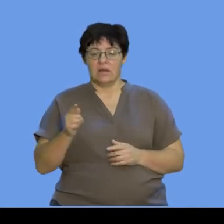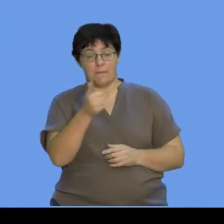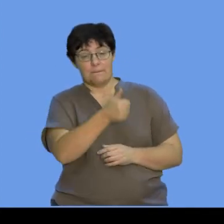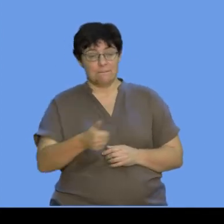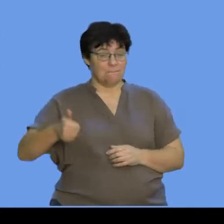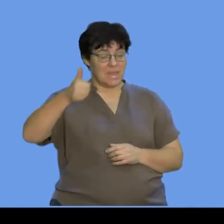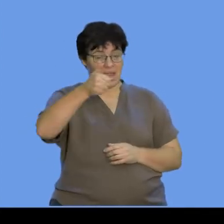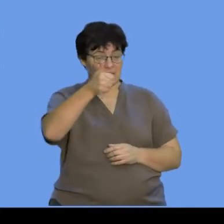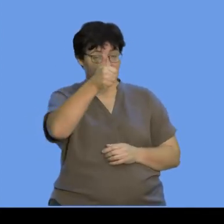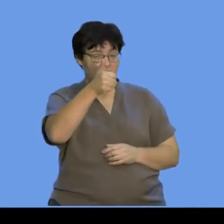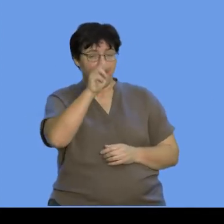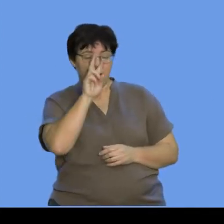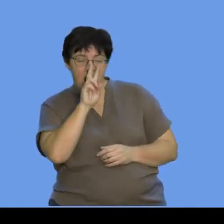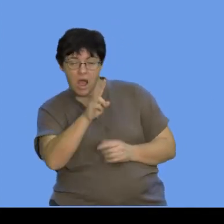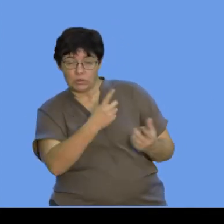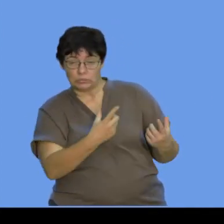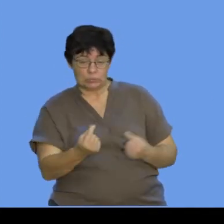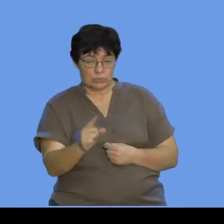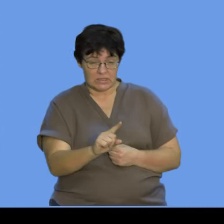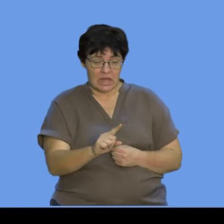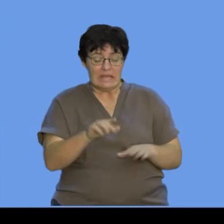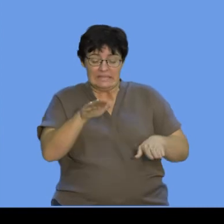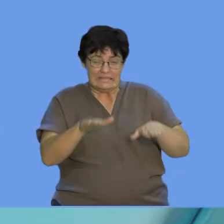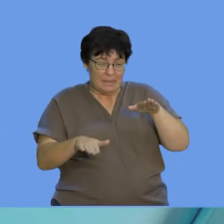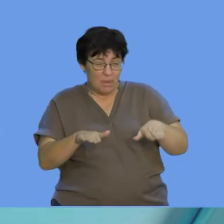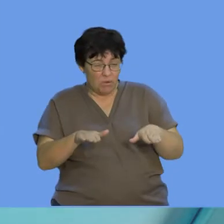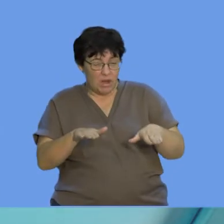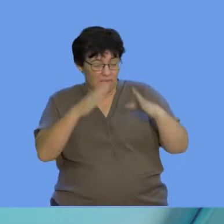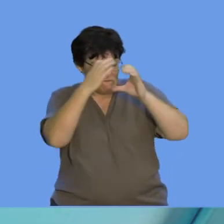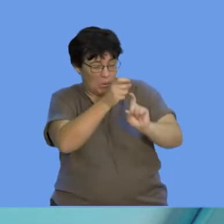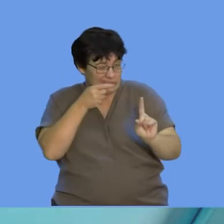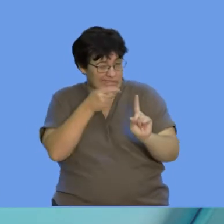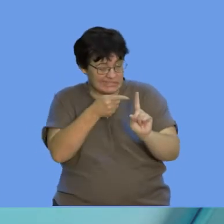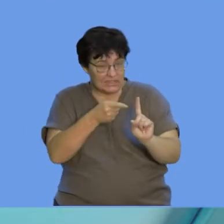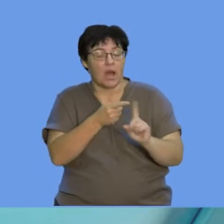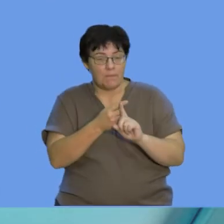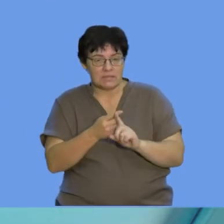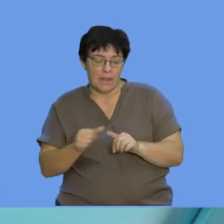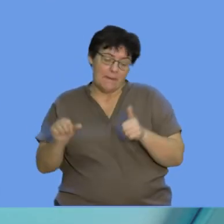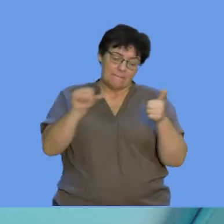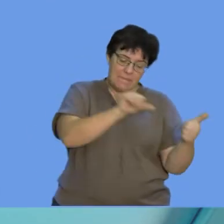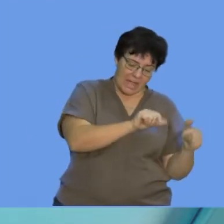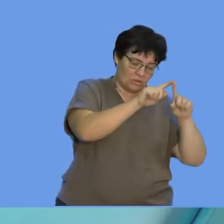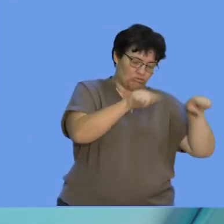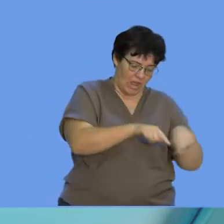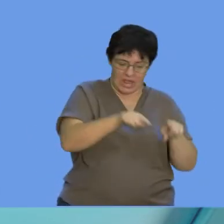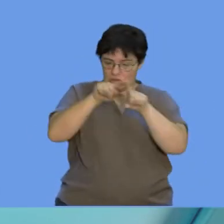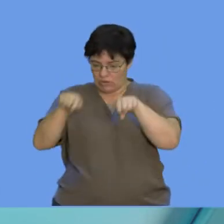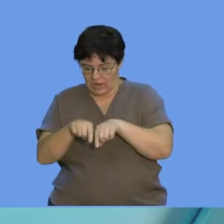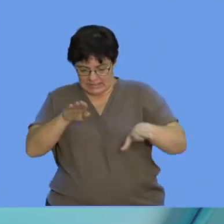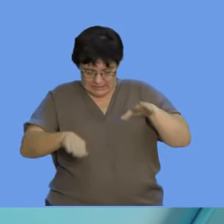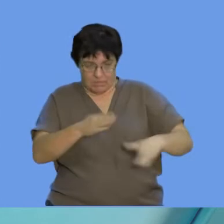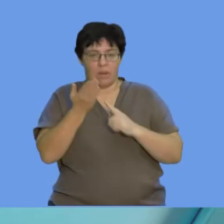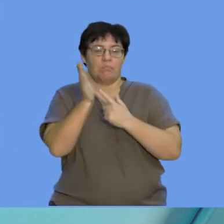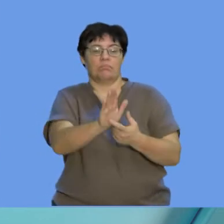So here, guys, the main thing that you need to always try to do, especially with similarity, you always need to go back to the two triangles